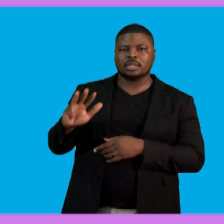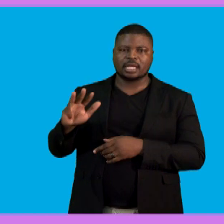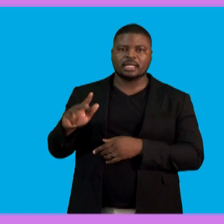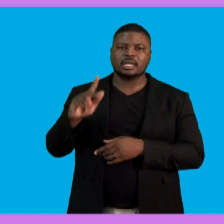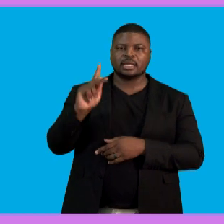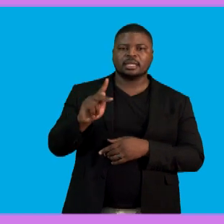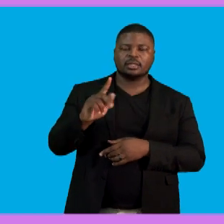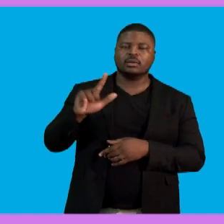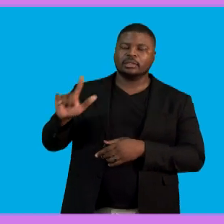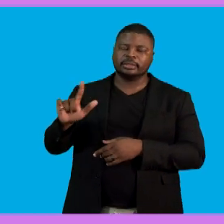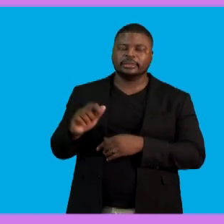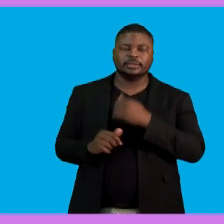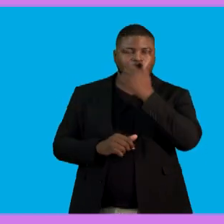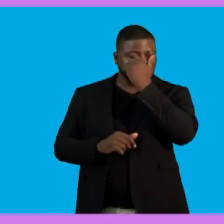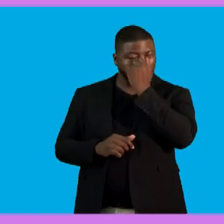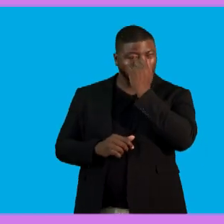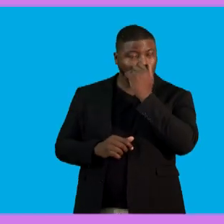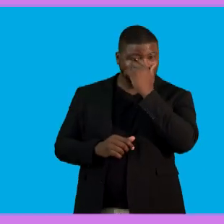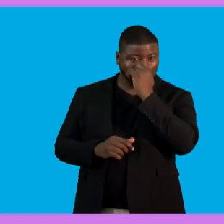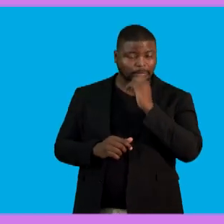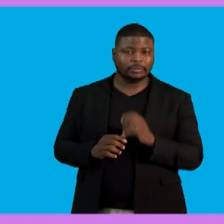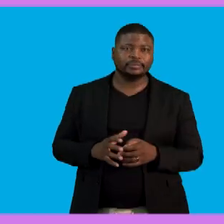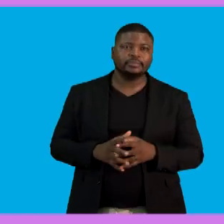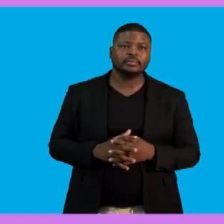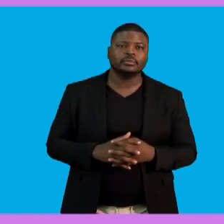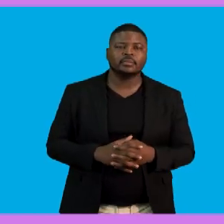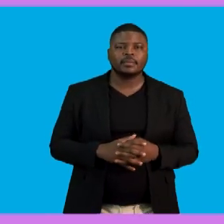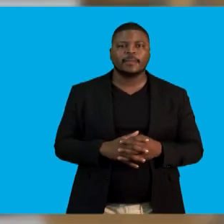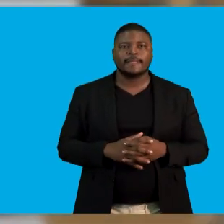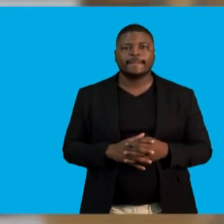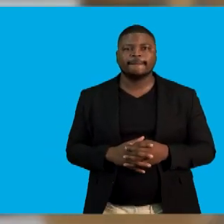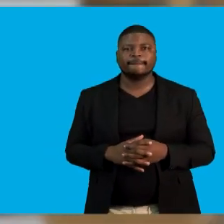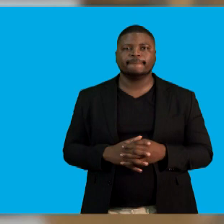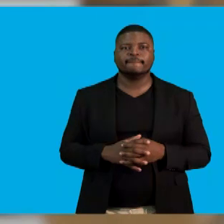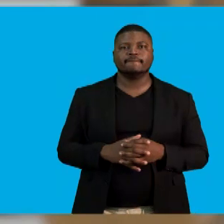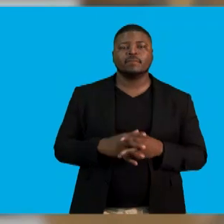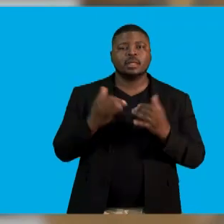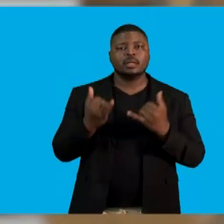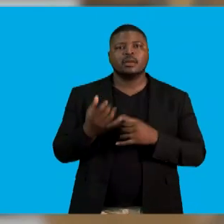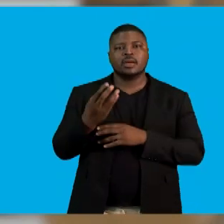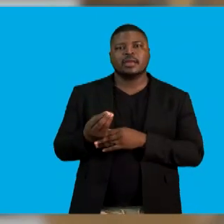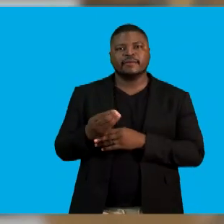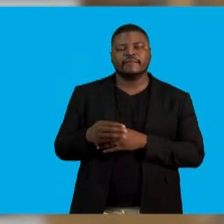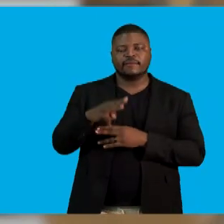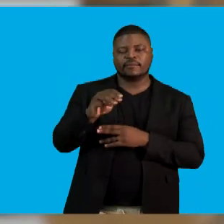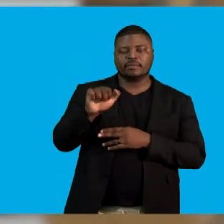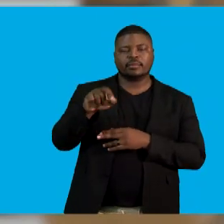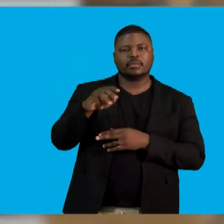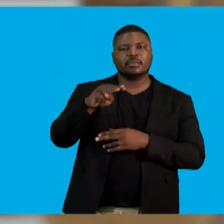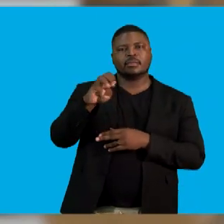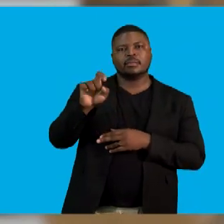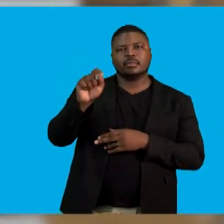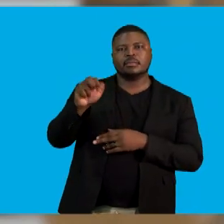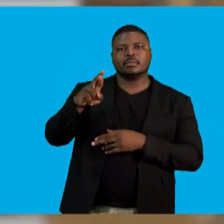0.00929 kiloliters. Now we've got also metric volume now when